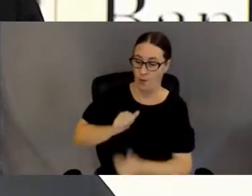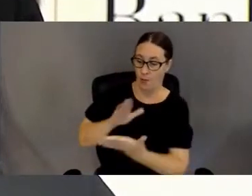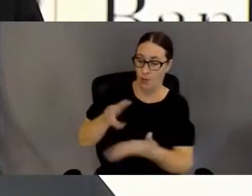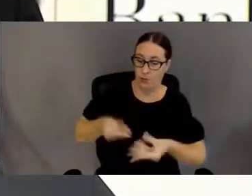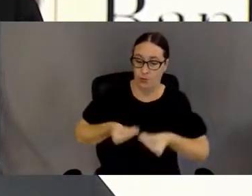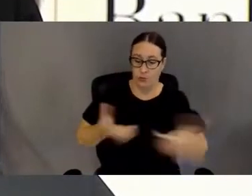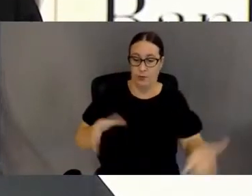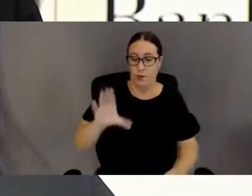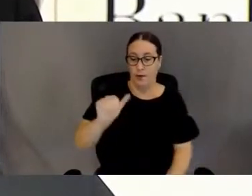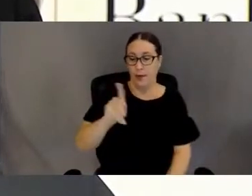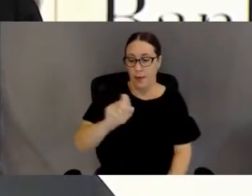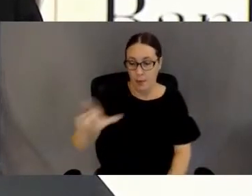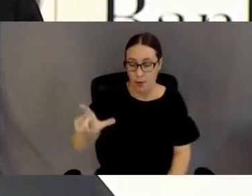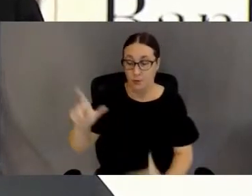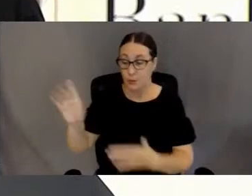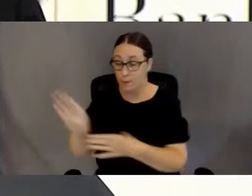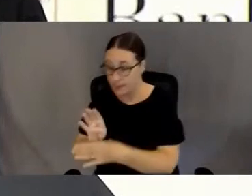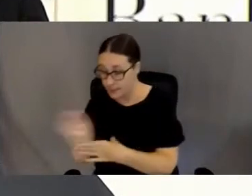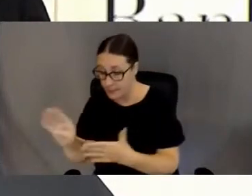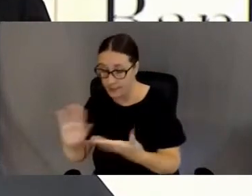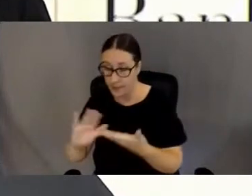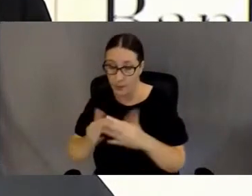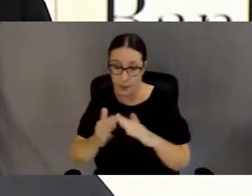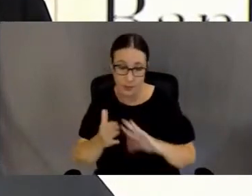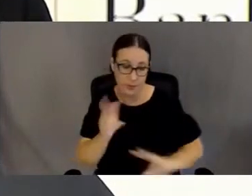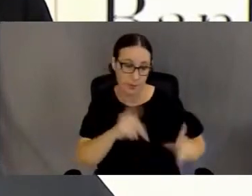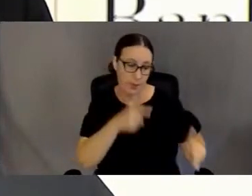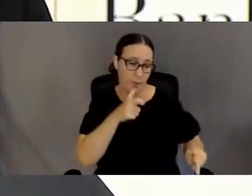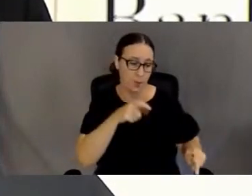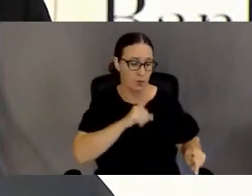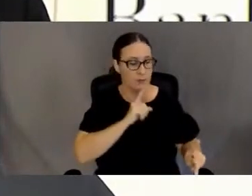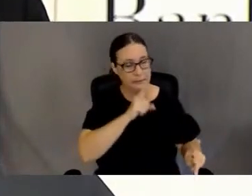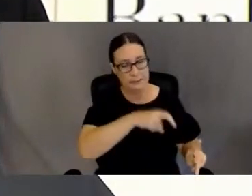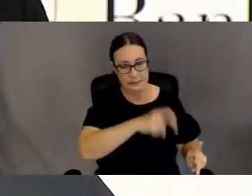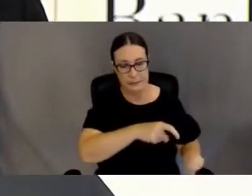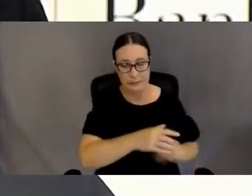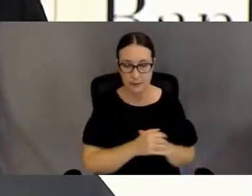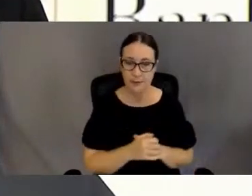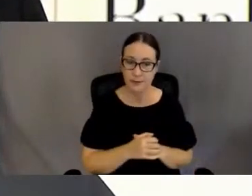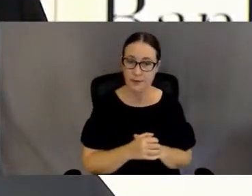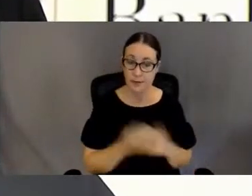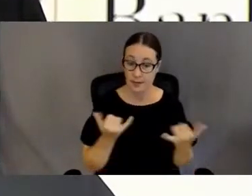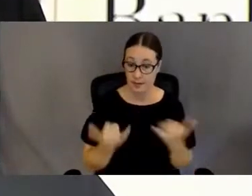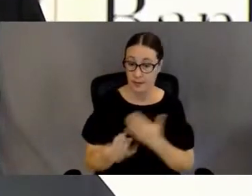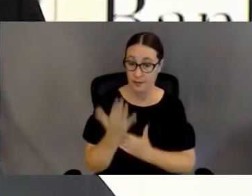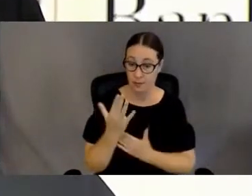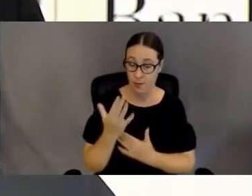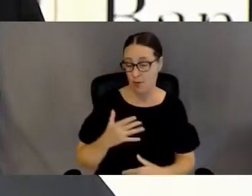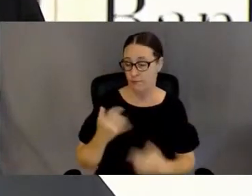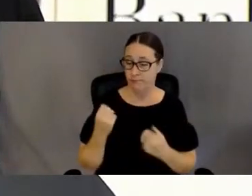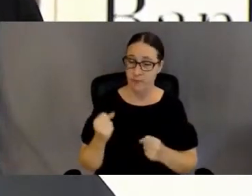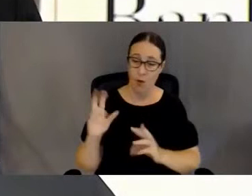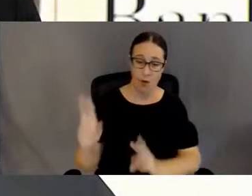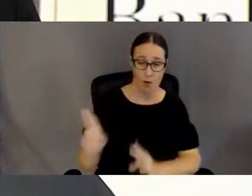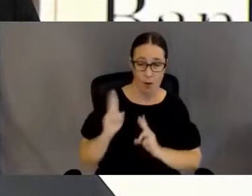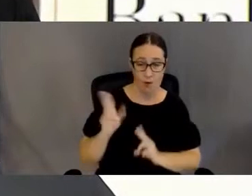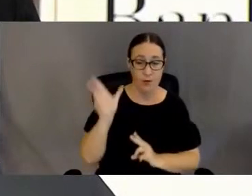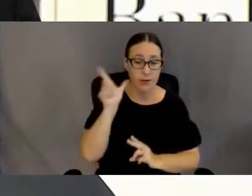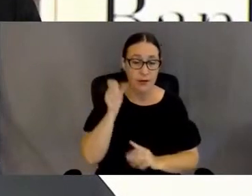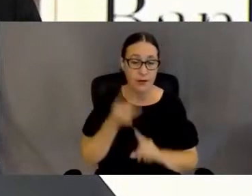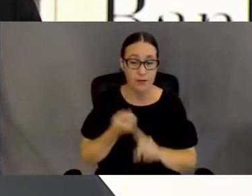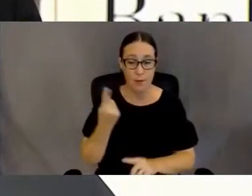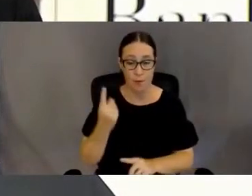communities, and people who need it the most. We're especially honored this morning to hear from one of our very